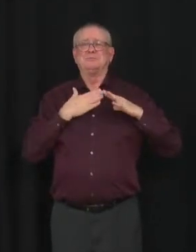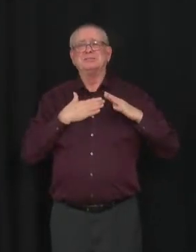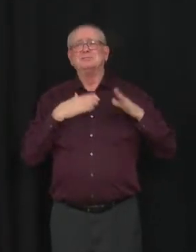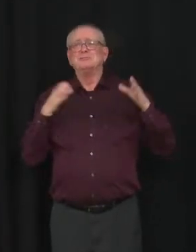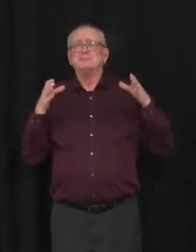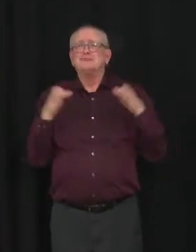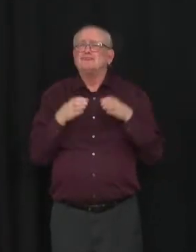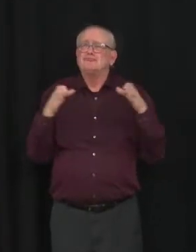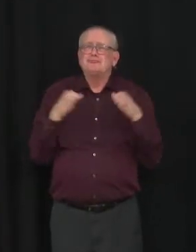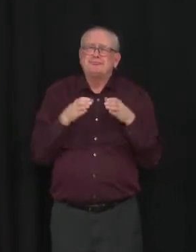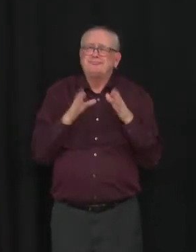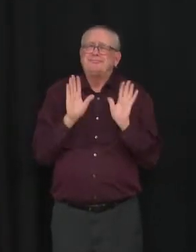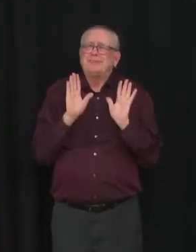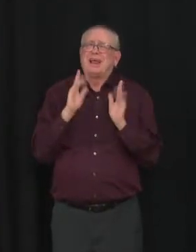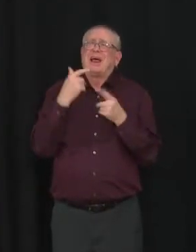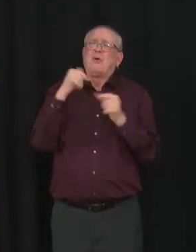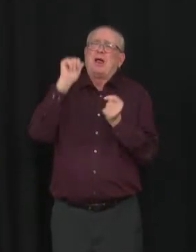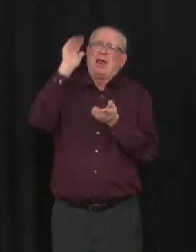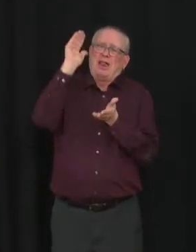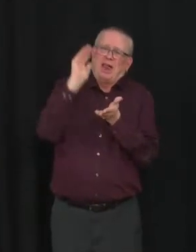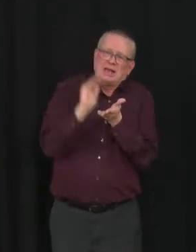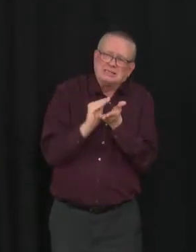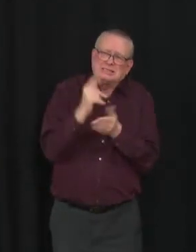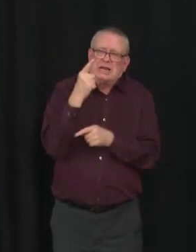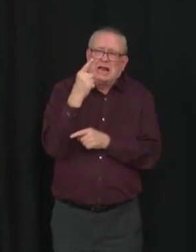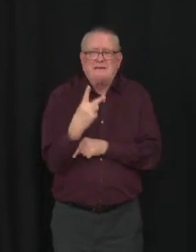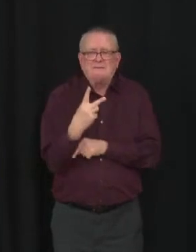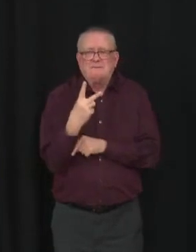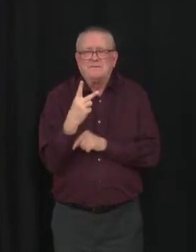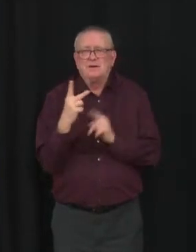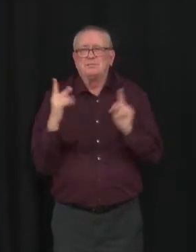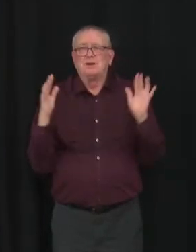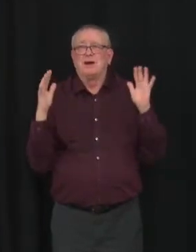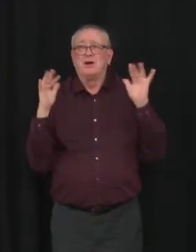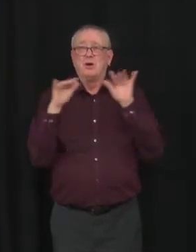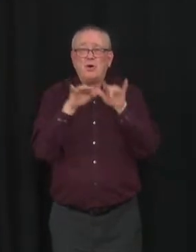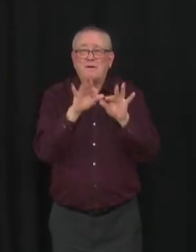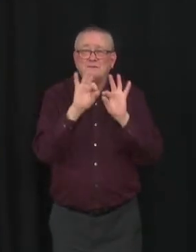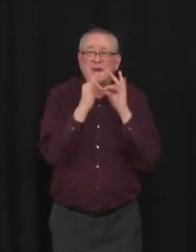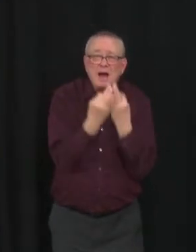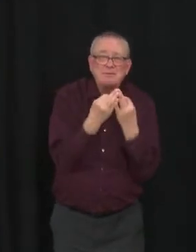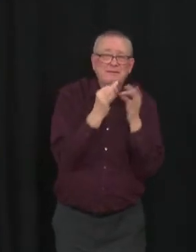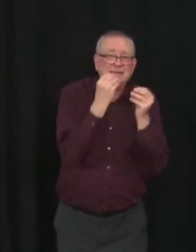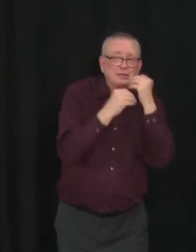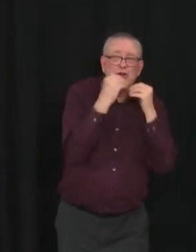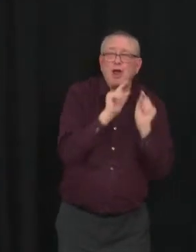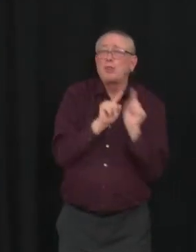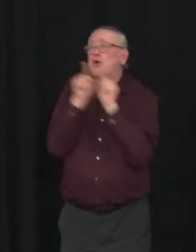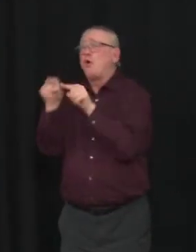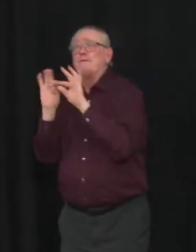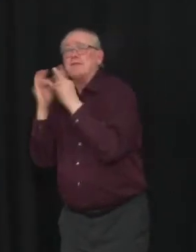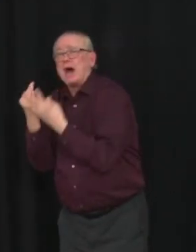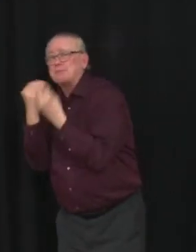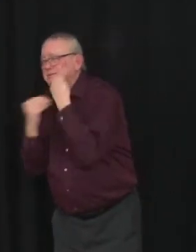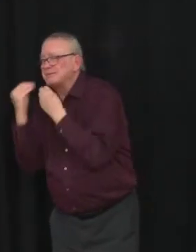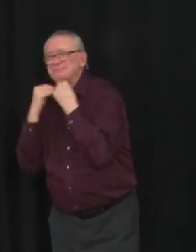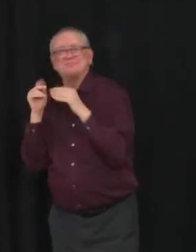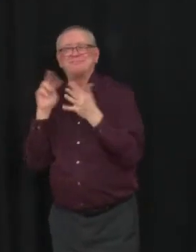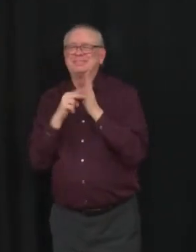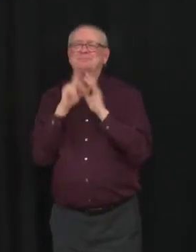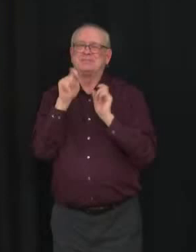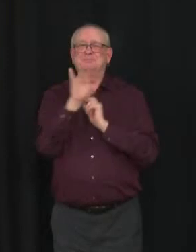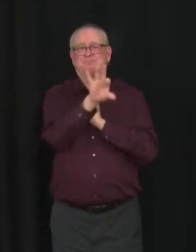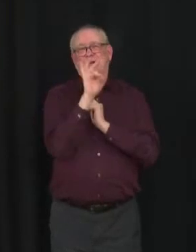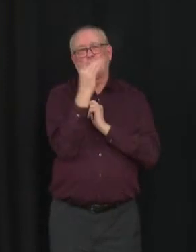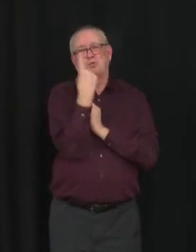to one family dinner instead of two. And in alignment with the current work from home order, we strongly